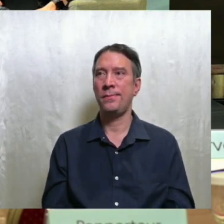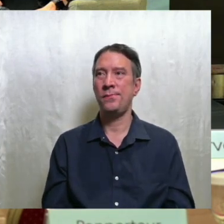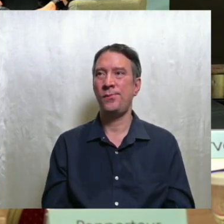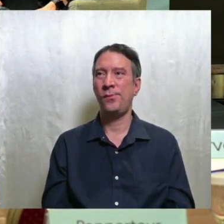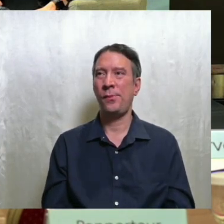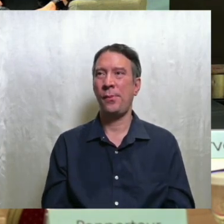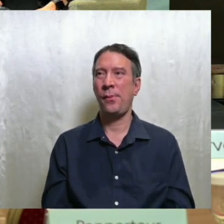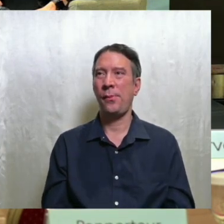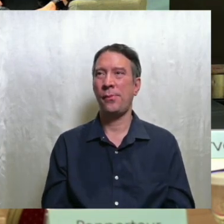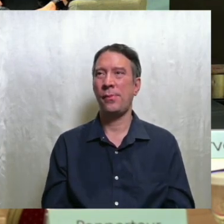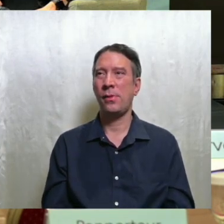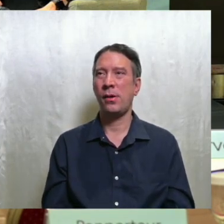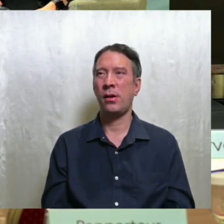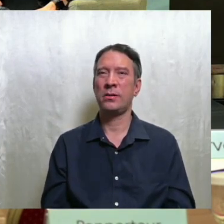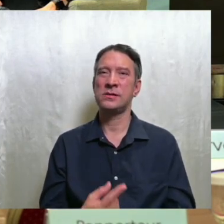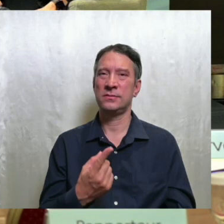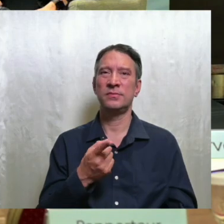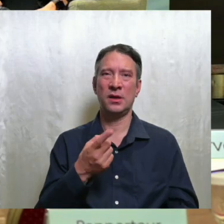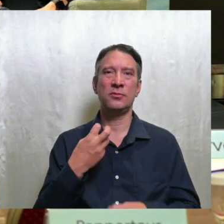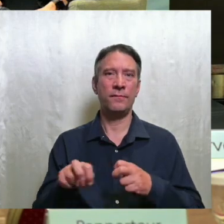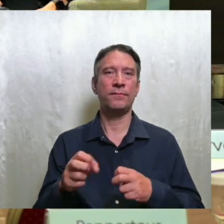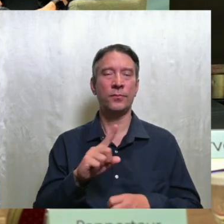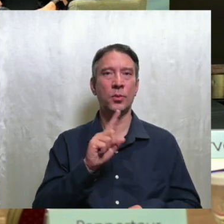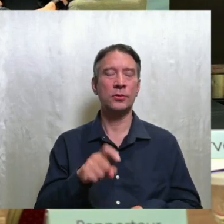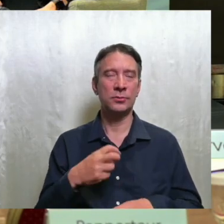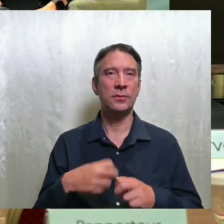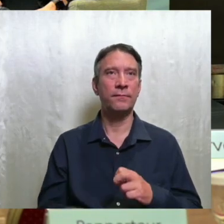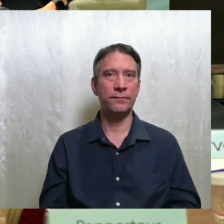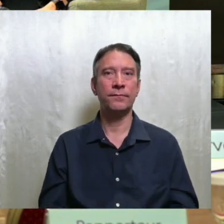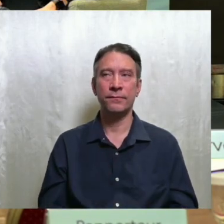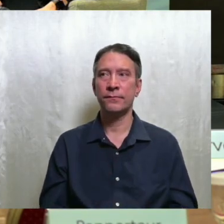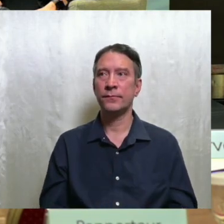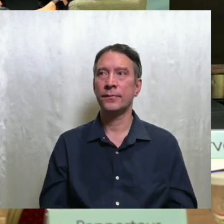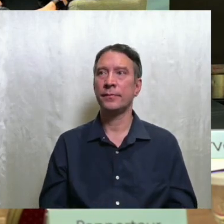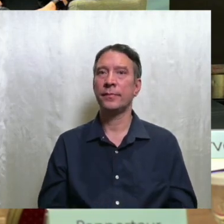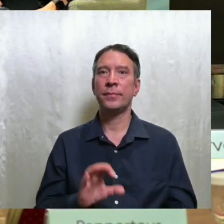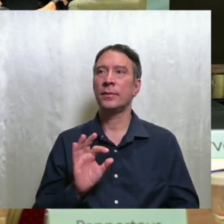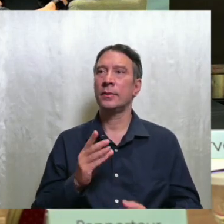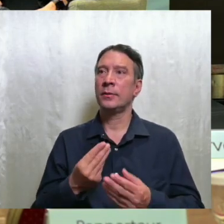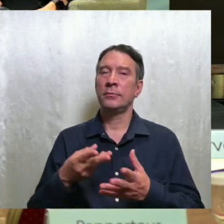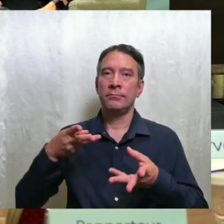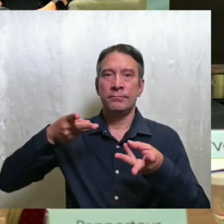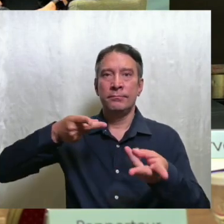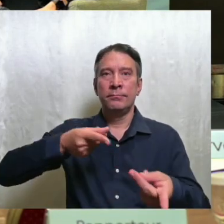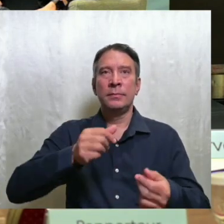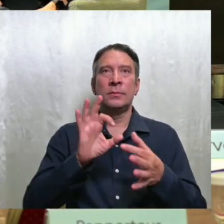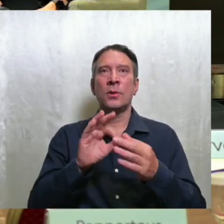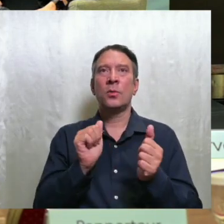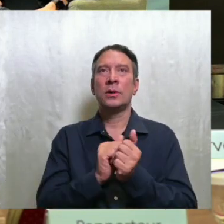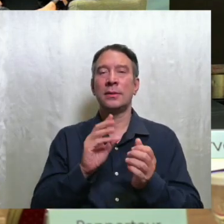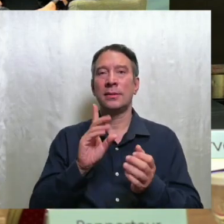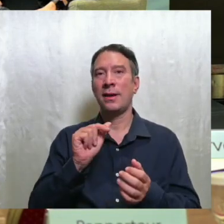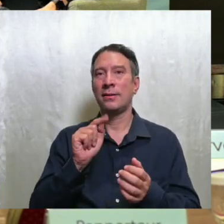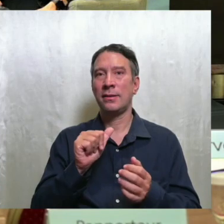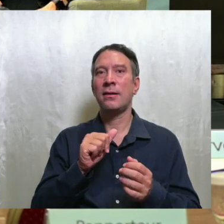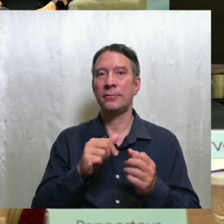that investing in data systems, but I think also what you've raised is the importance of being aware of the risks as you go into different ventures in